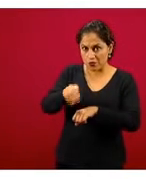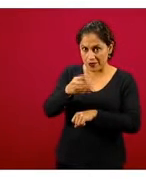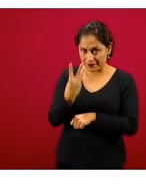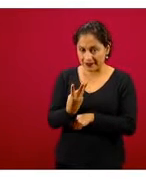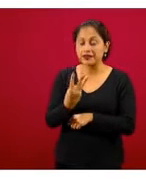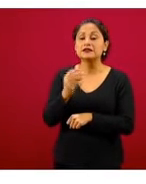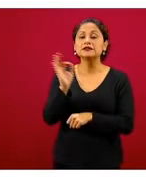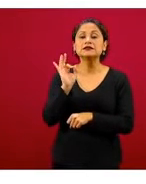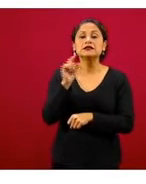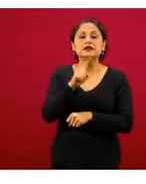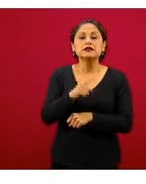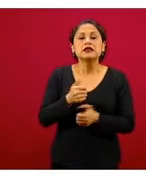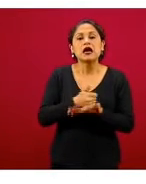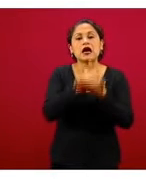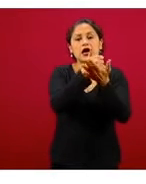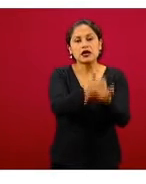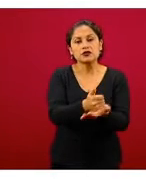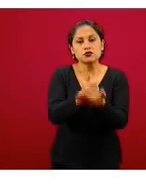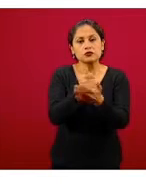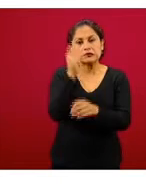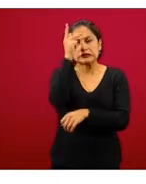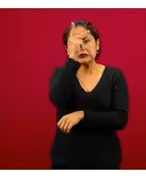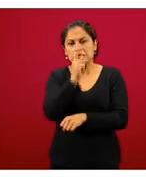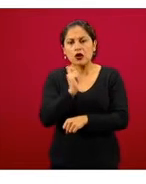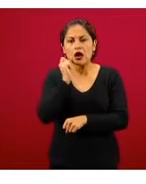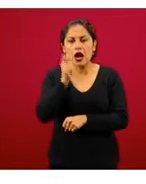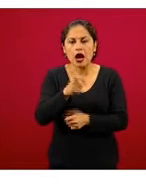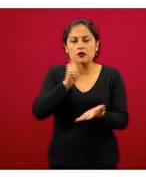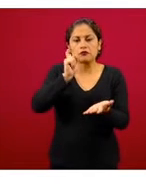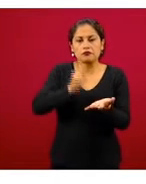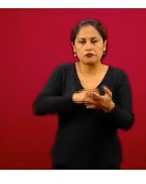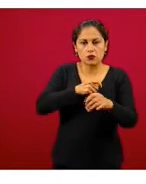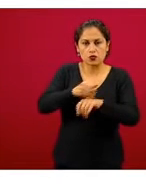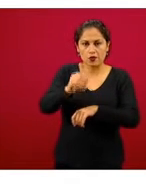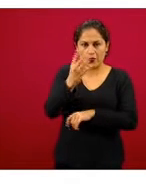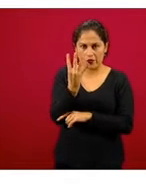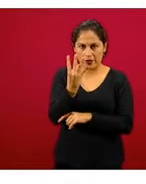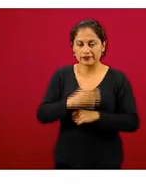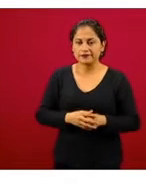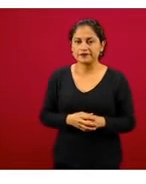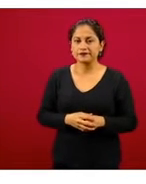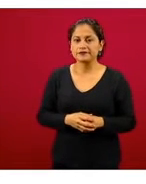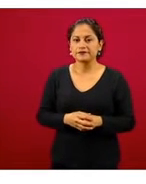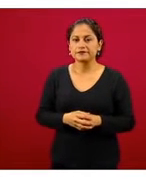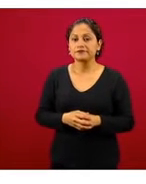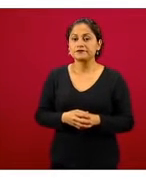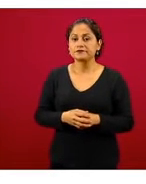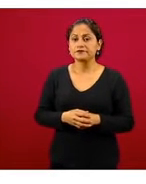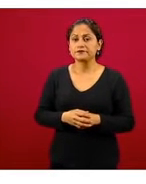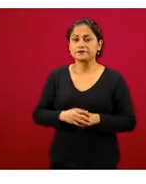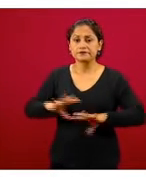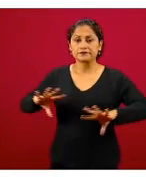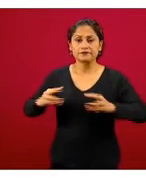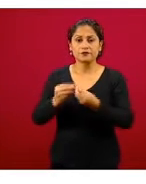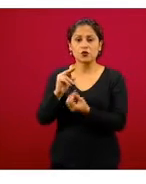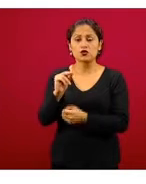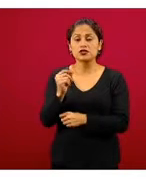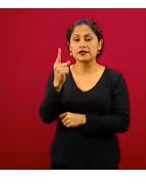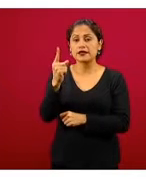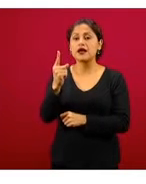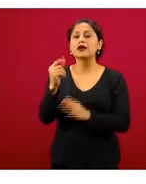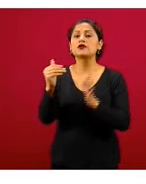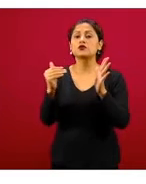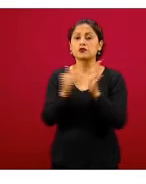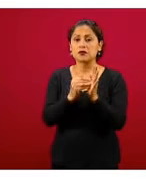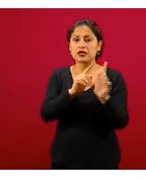call this line, please stay in line, and please do so if you have a reason to do so. You can report the case, you can ask